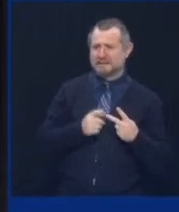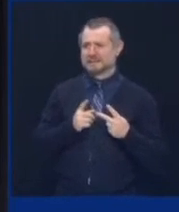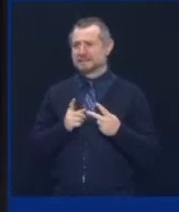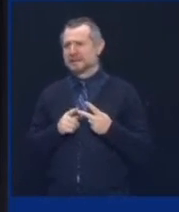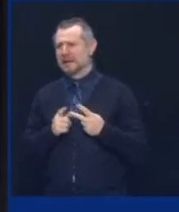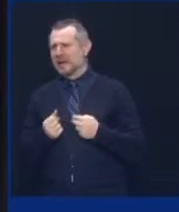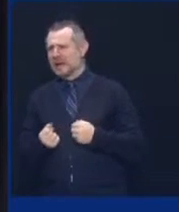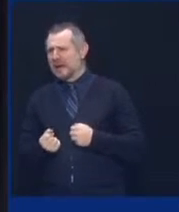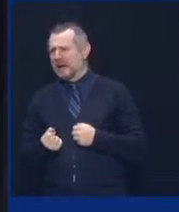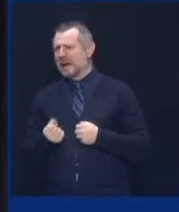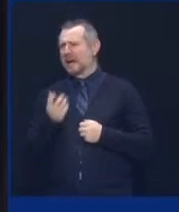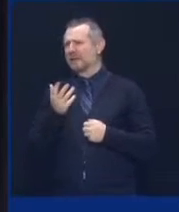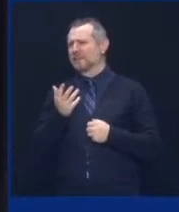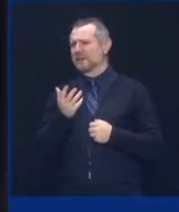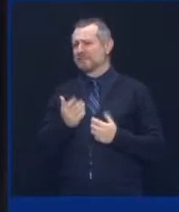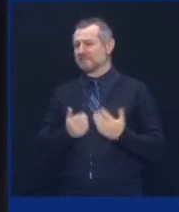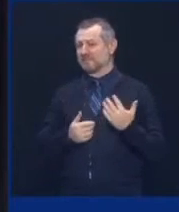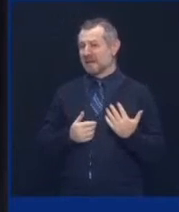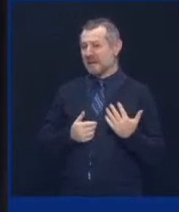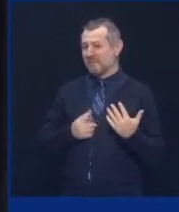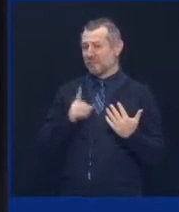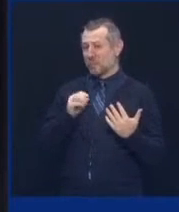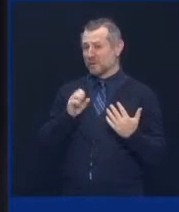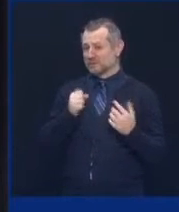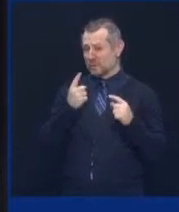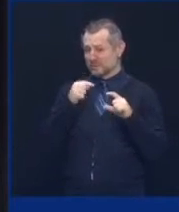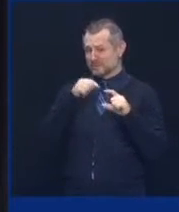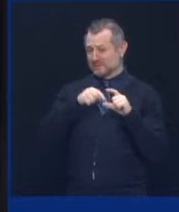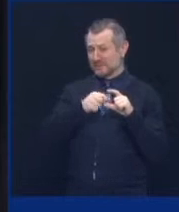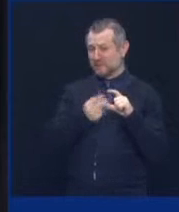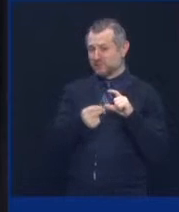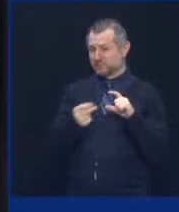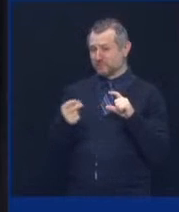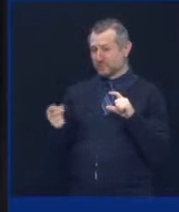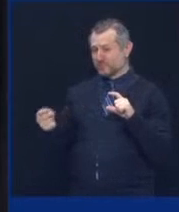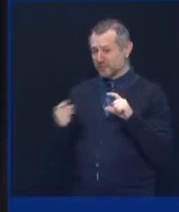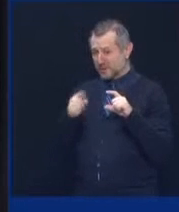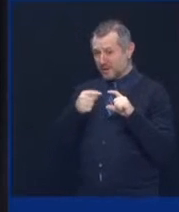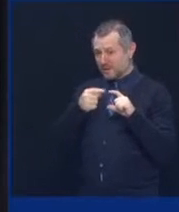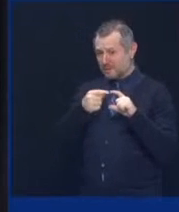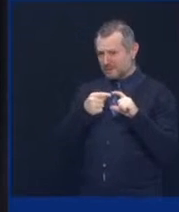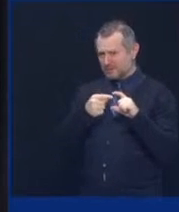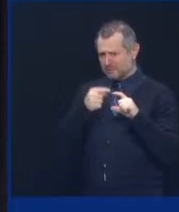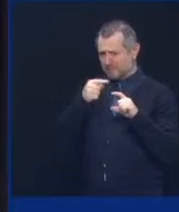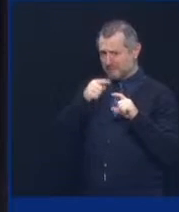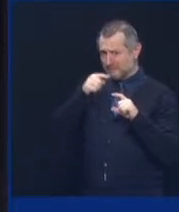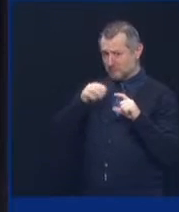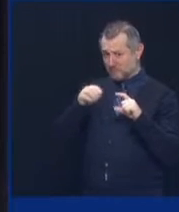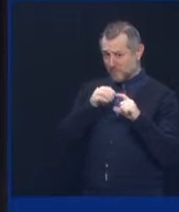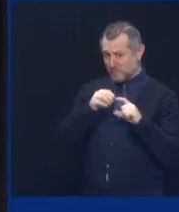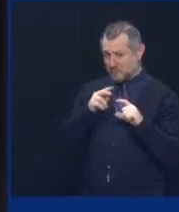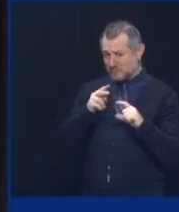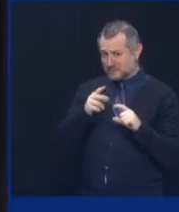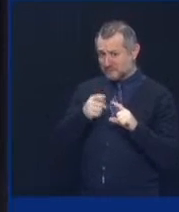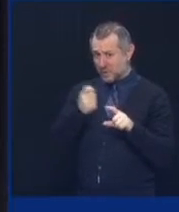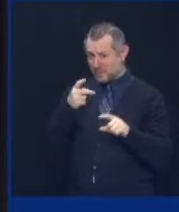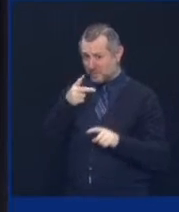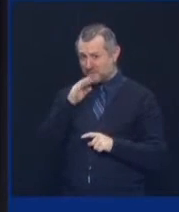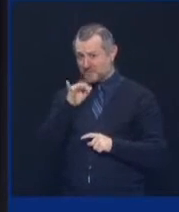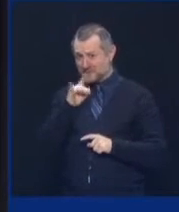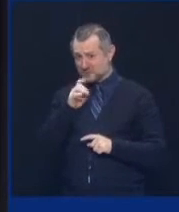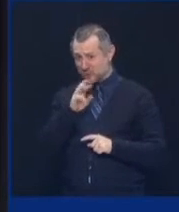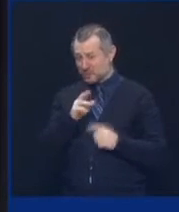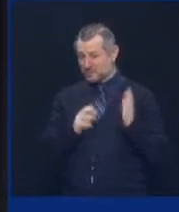doses, because there are more doses in each vial by Pfizer, instead of 5, there's about 6